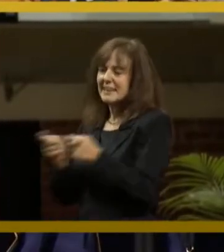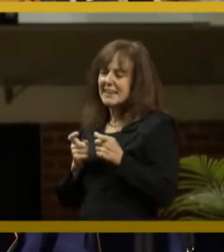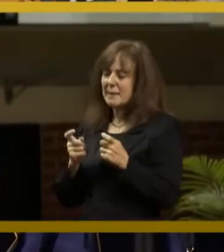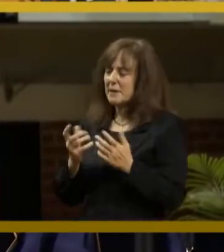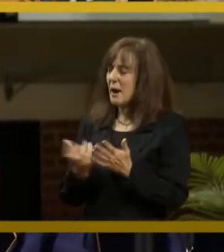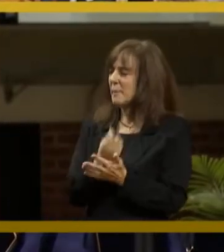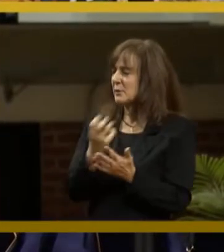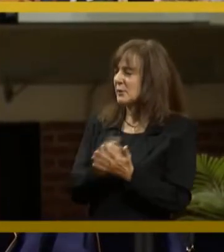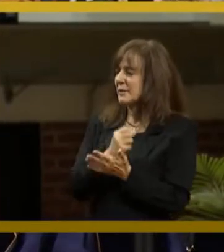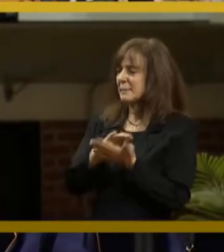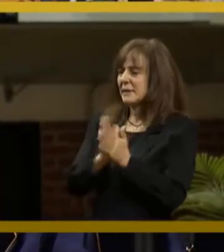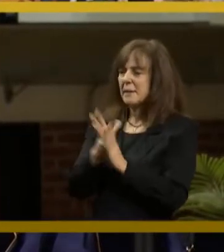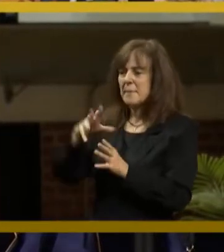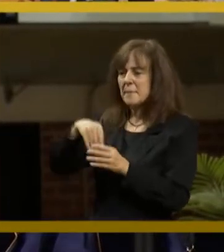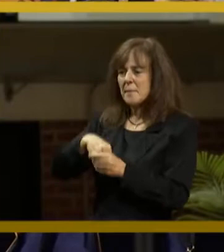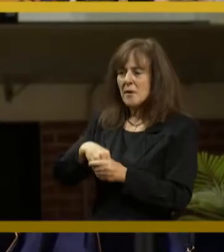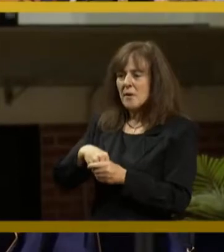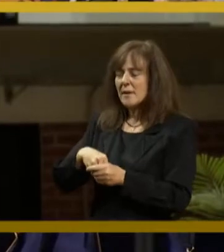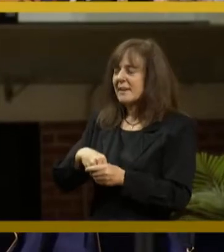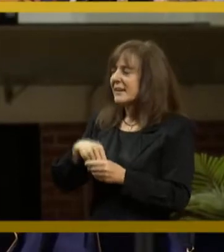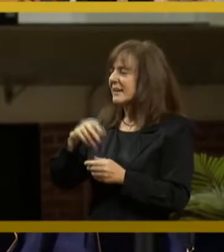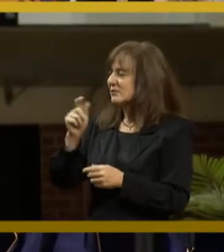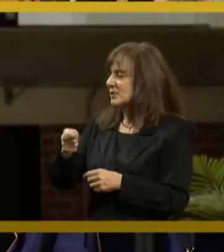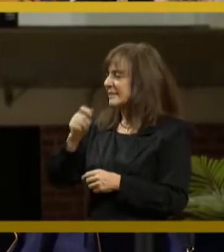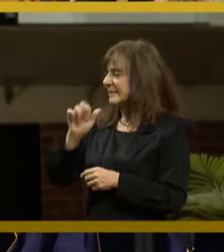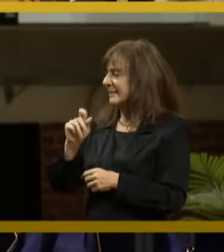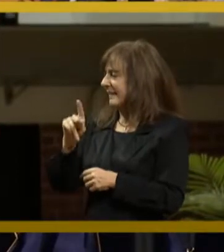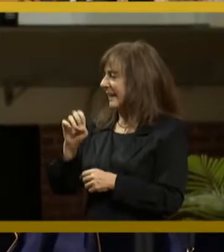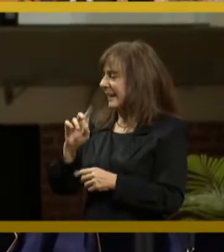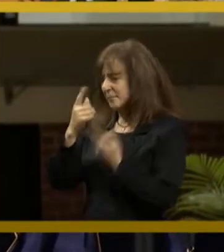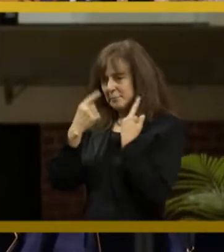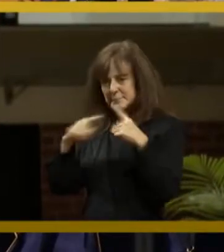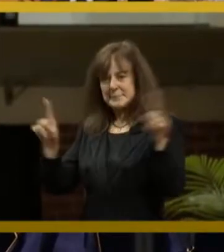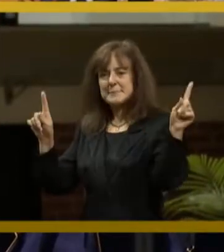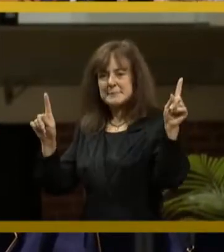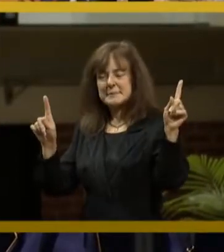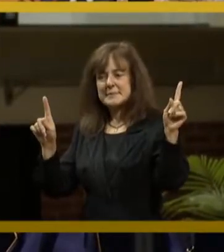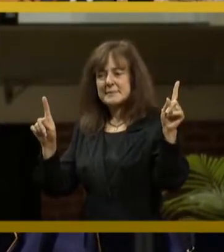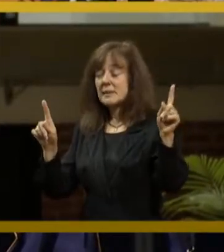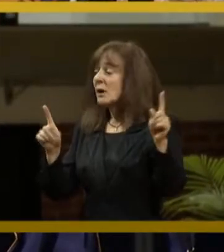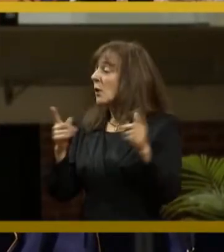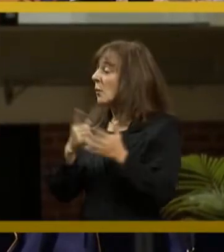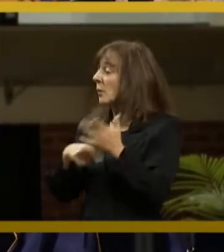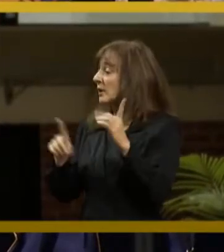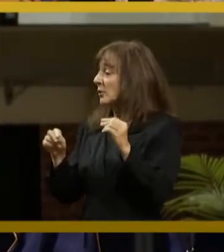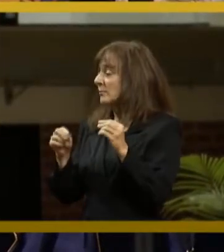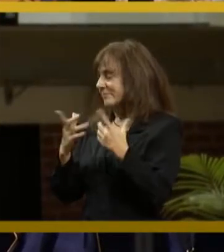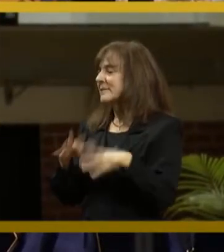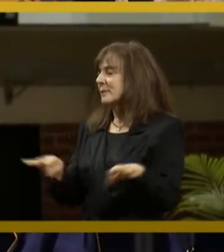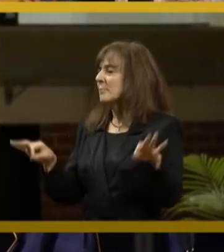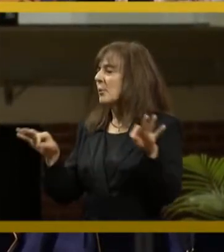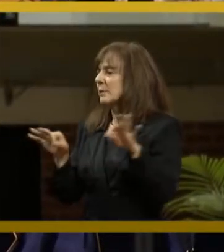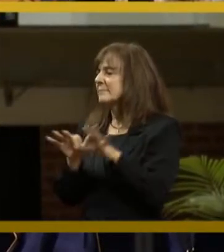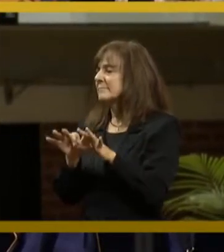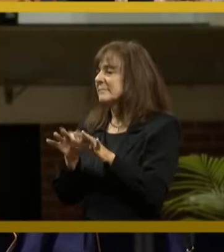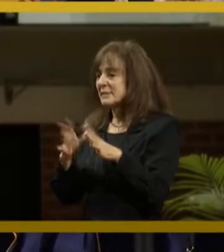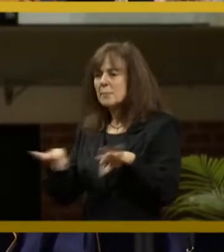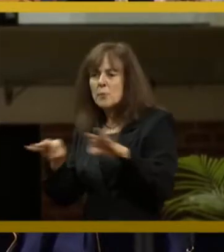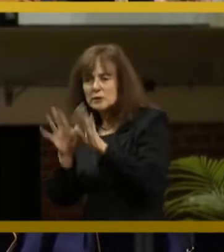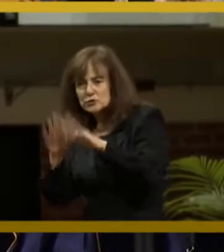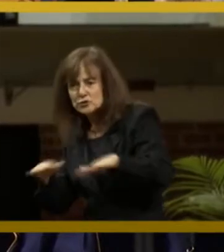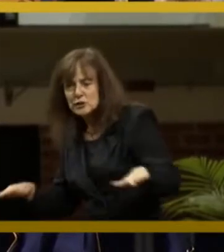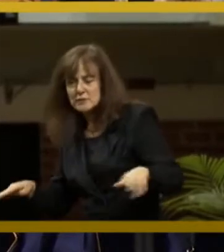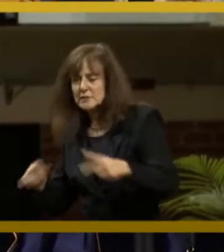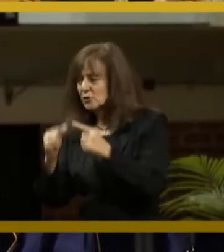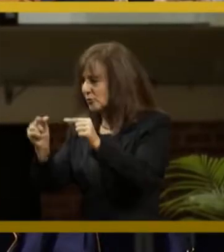unique opportunity to be a part of Justice Kane reaching his dream as well. You see, what you do matters. It matters to your children, to